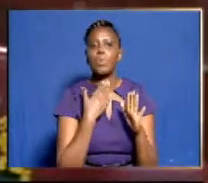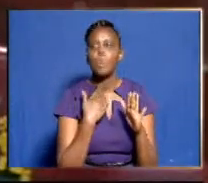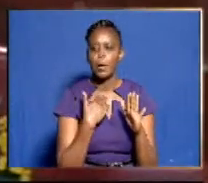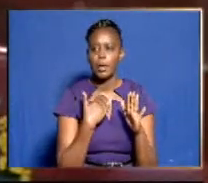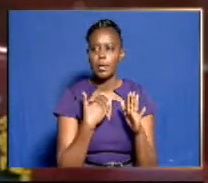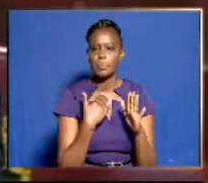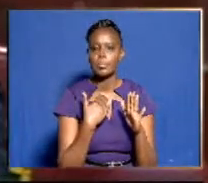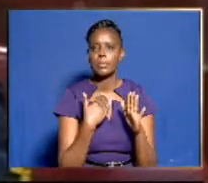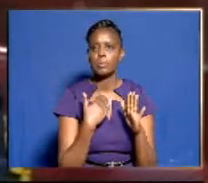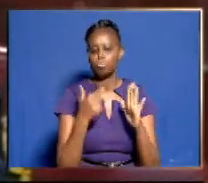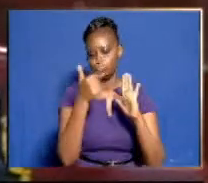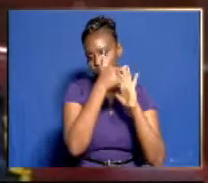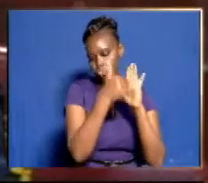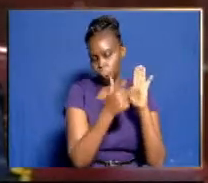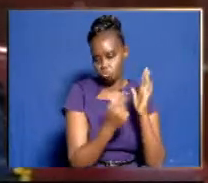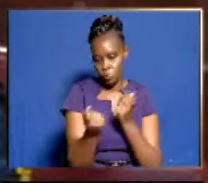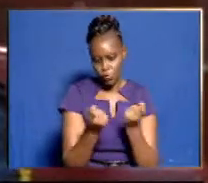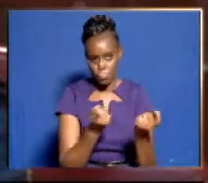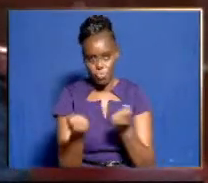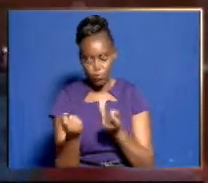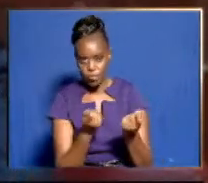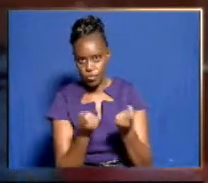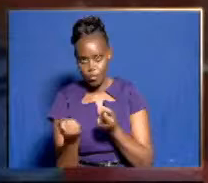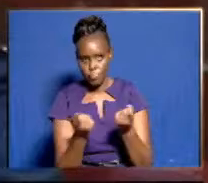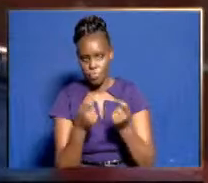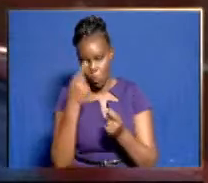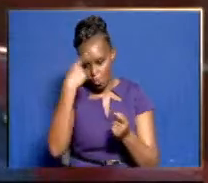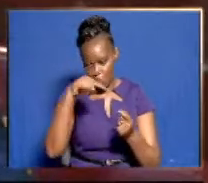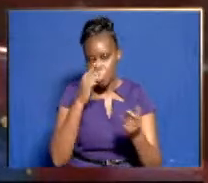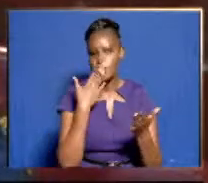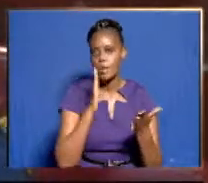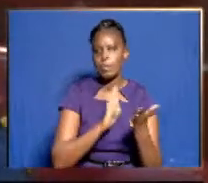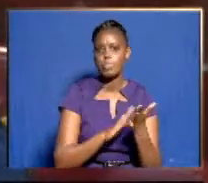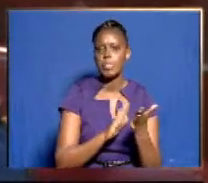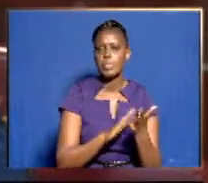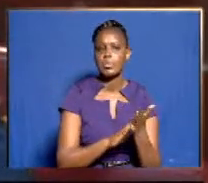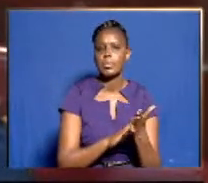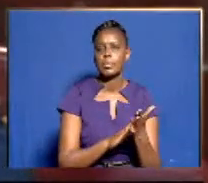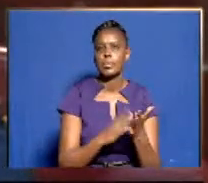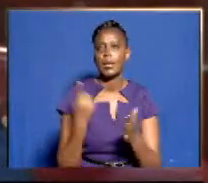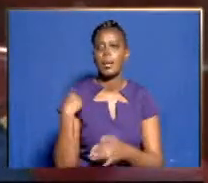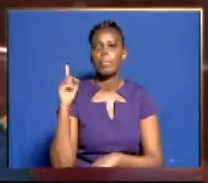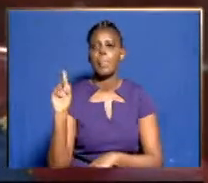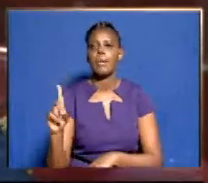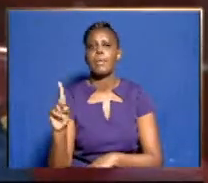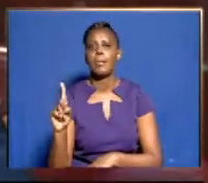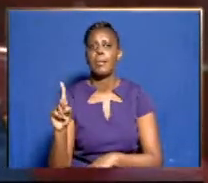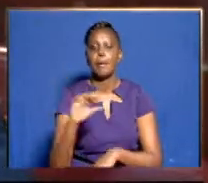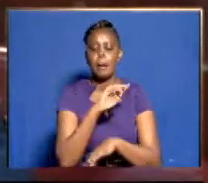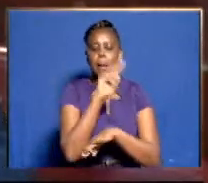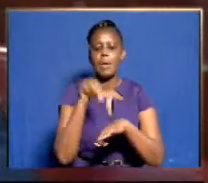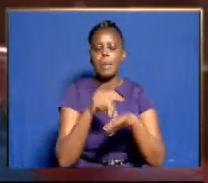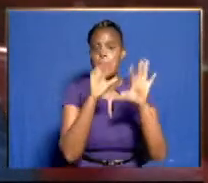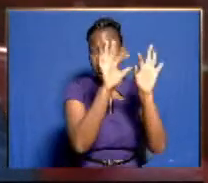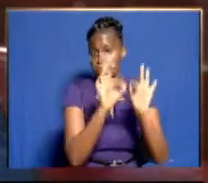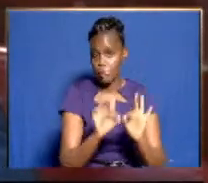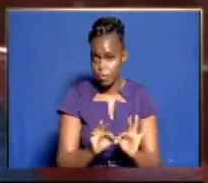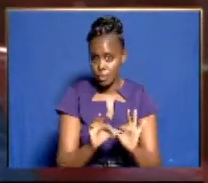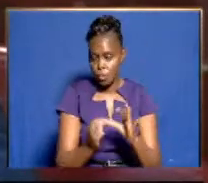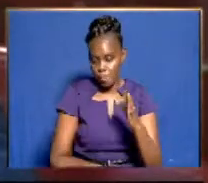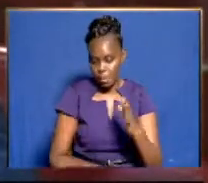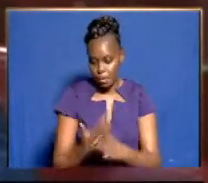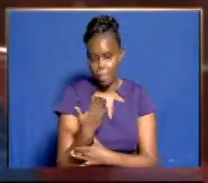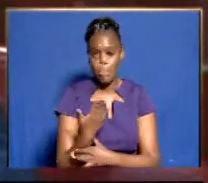to highlight a few policy recommendations. One, that the National Treasury should set up